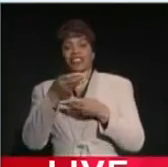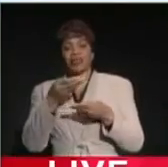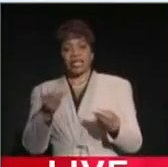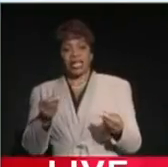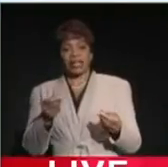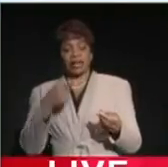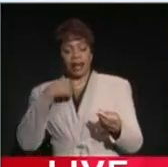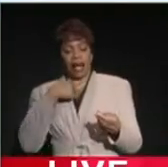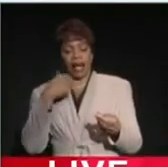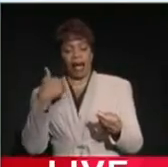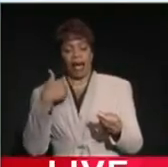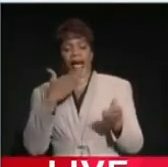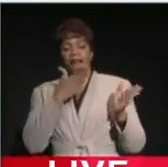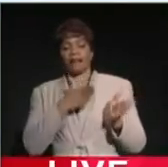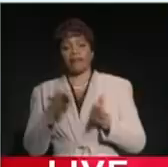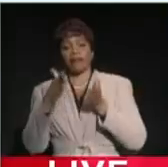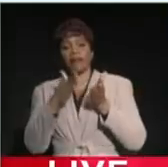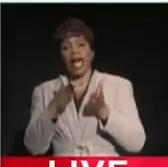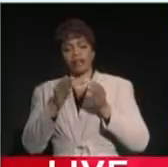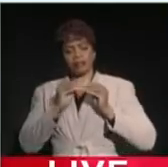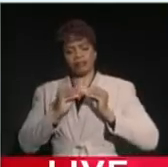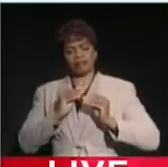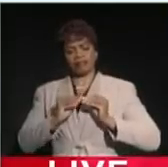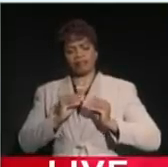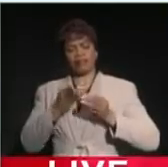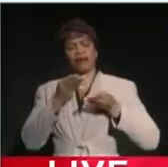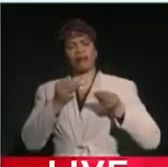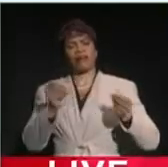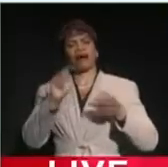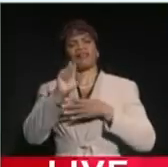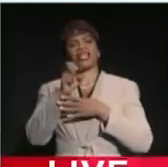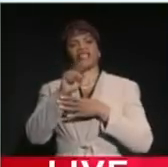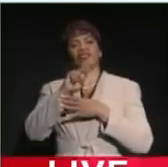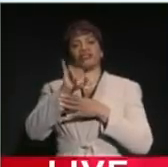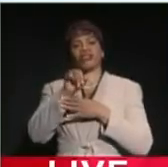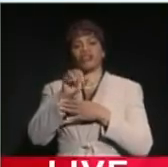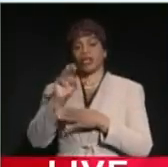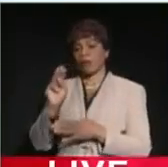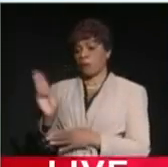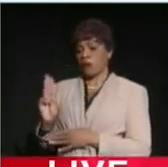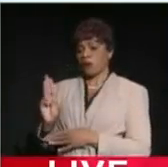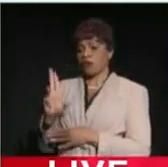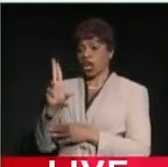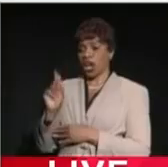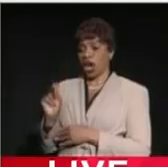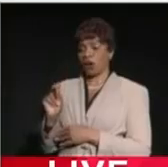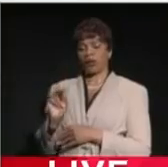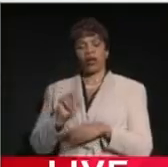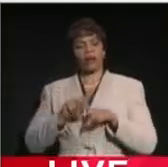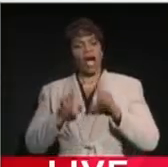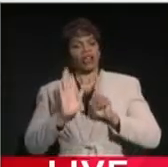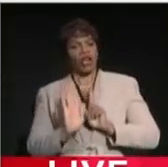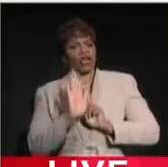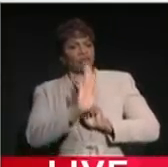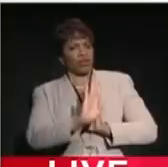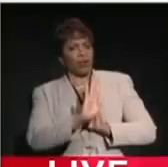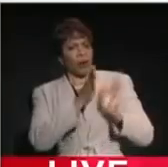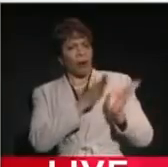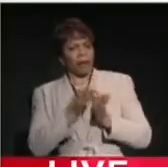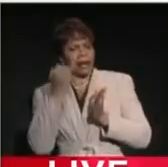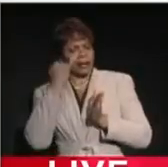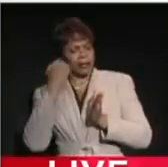have a plan to fix property taxes in New Jersey. Phil Murphy does not. Well, your plan, if I understand